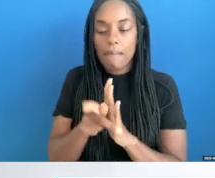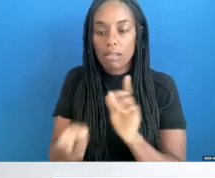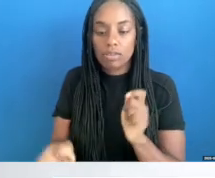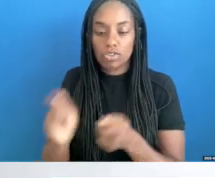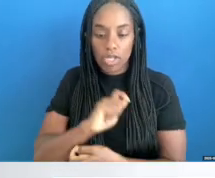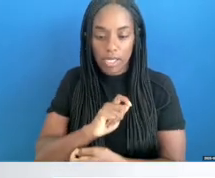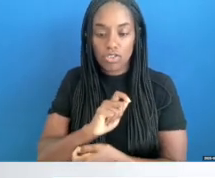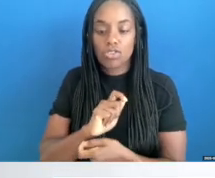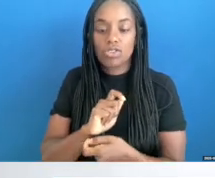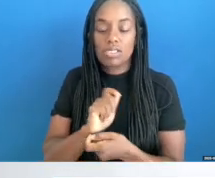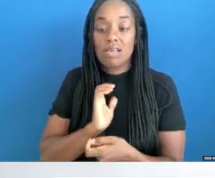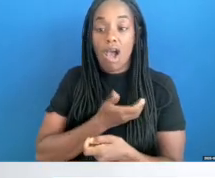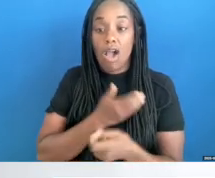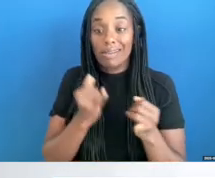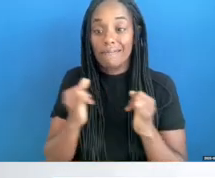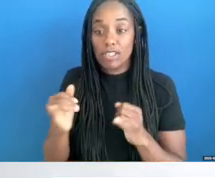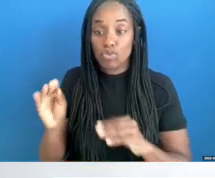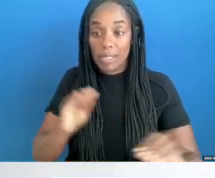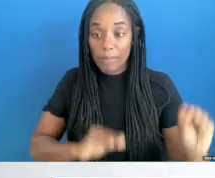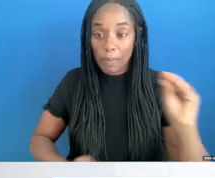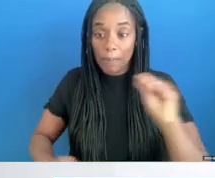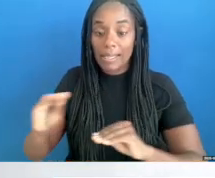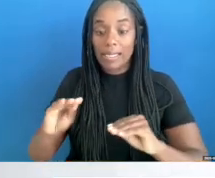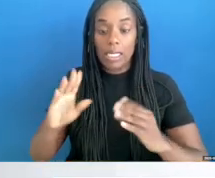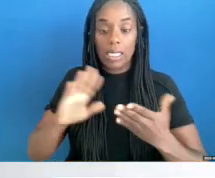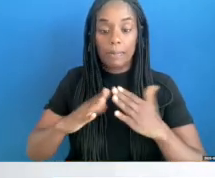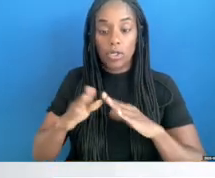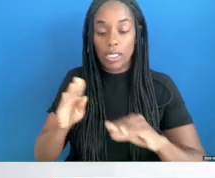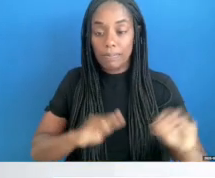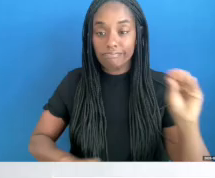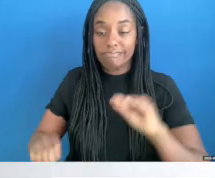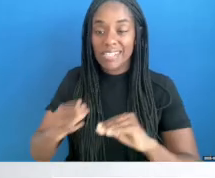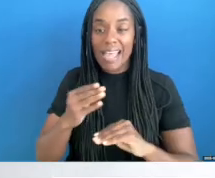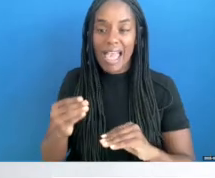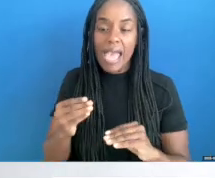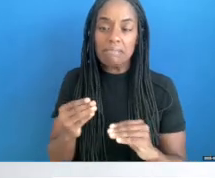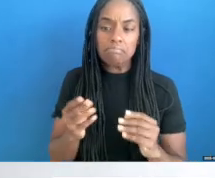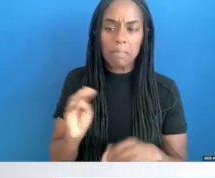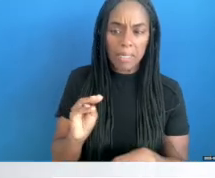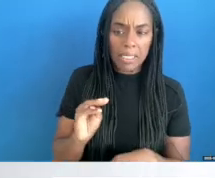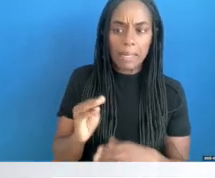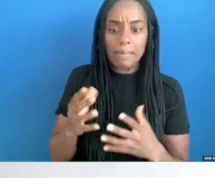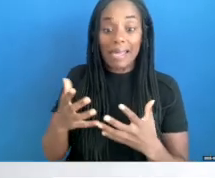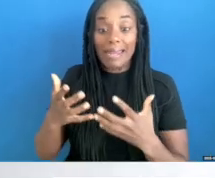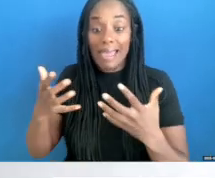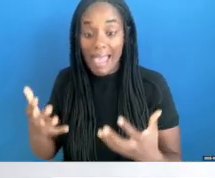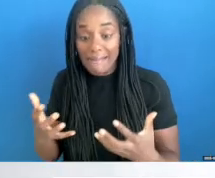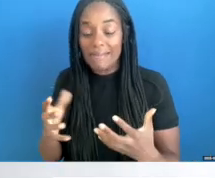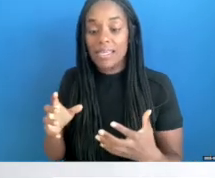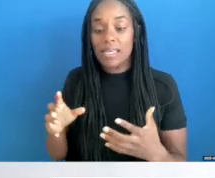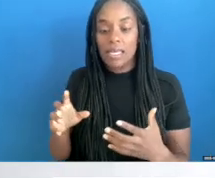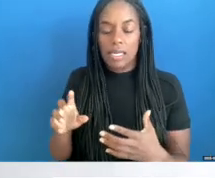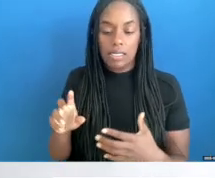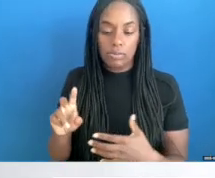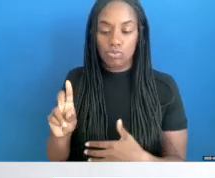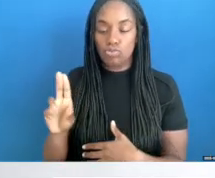mobility, community mobility, and medium and heavy duty incentive projects with a short 5-minute break in